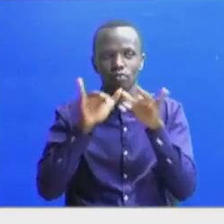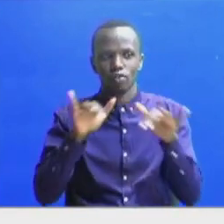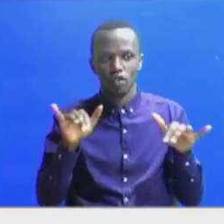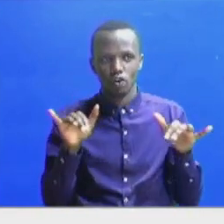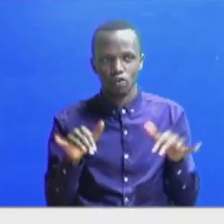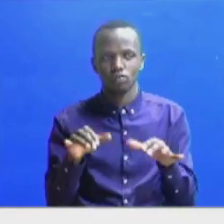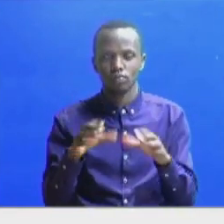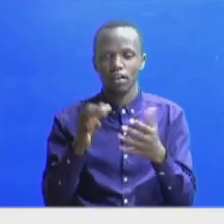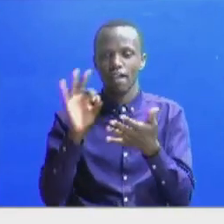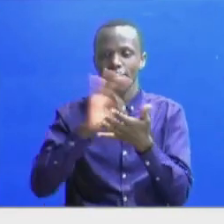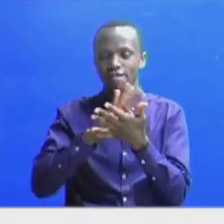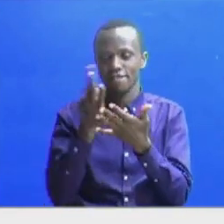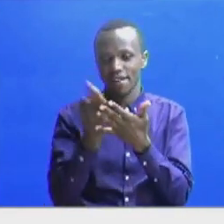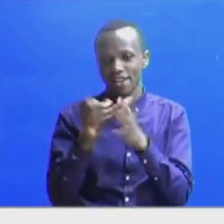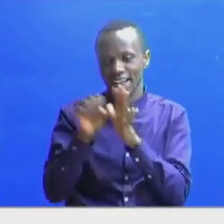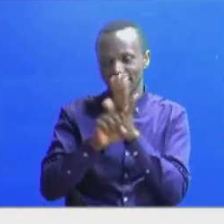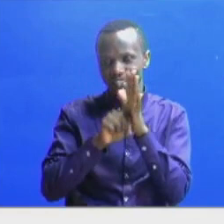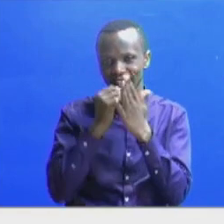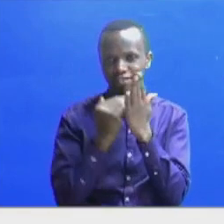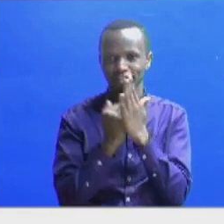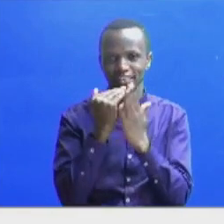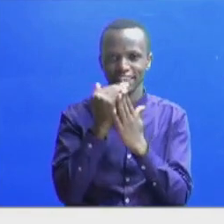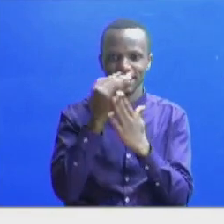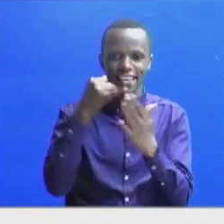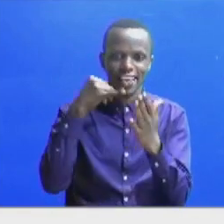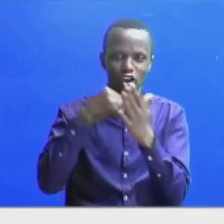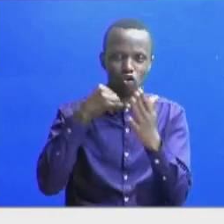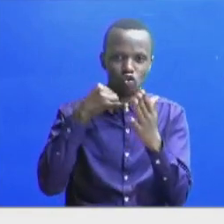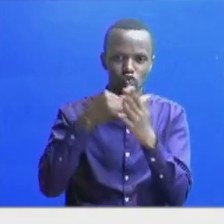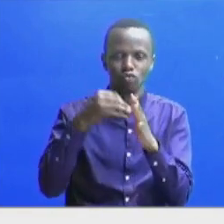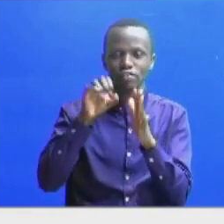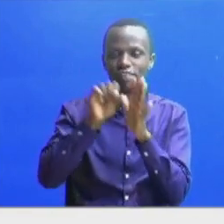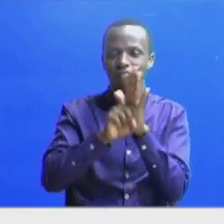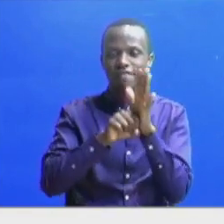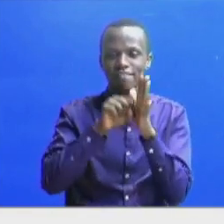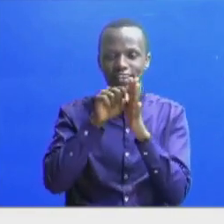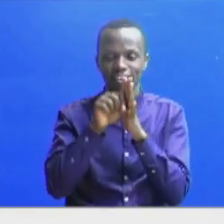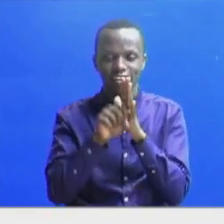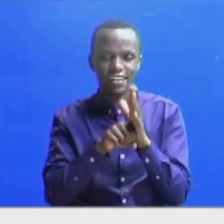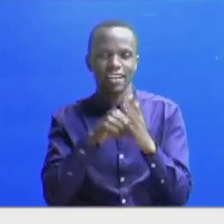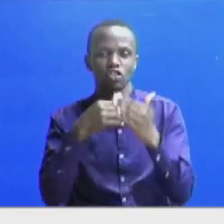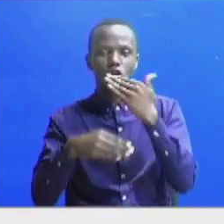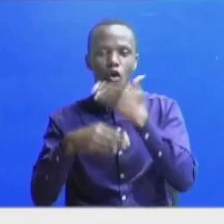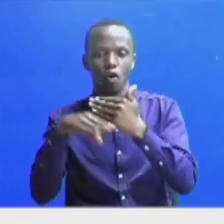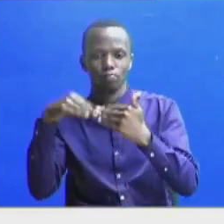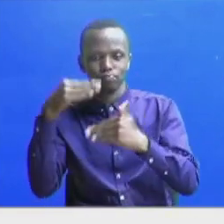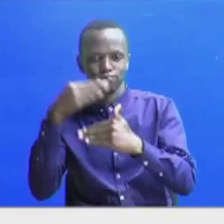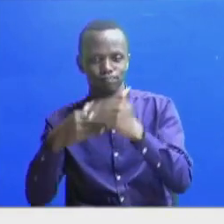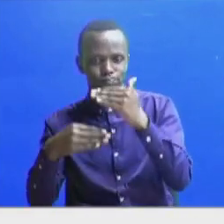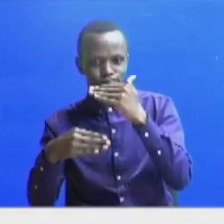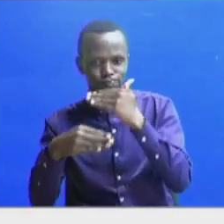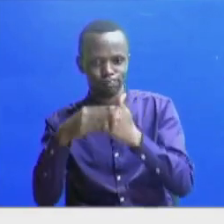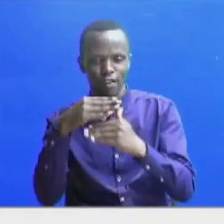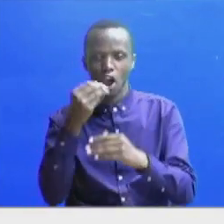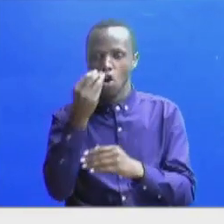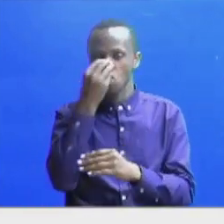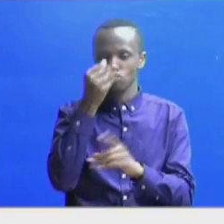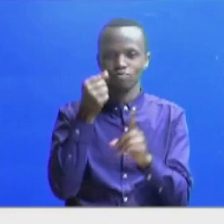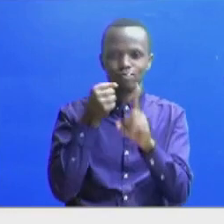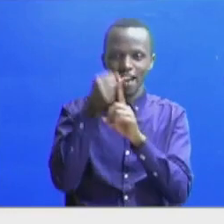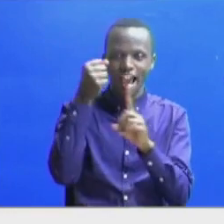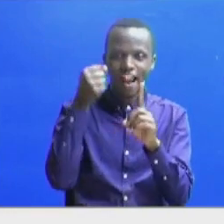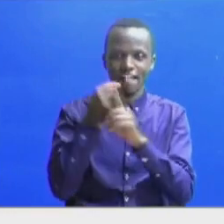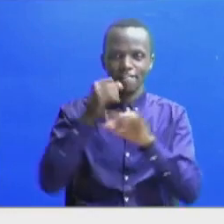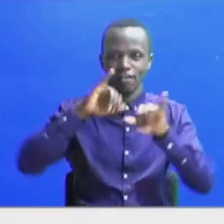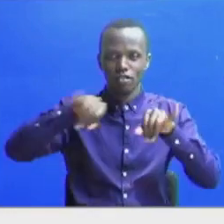finance system and promote a more inclusive financial architecture. In his address, President Ruto advocated for a new